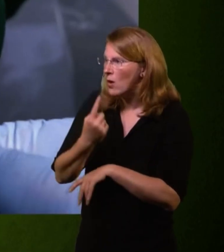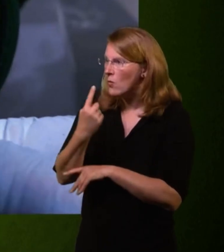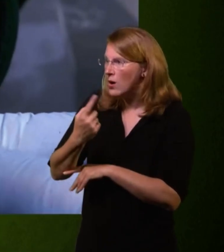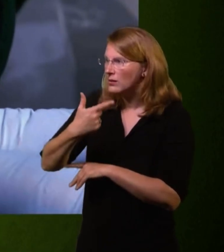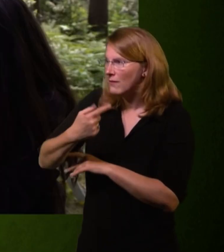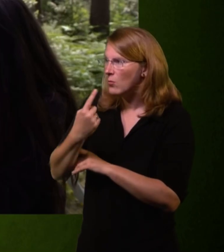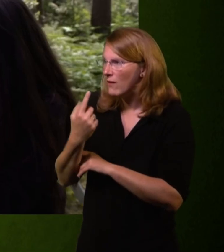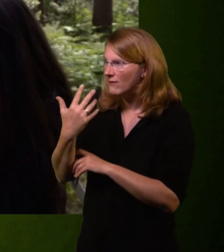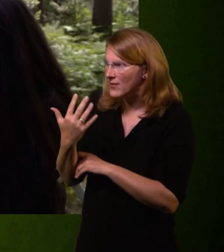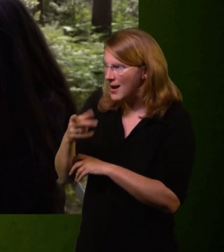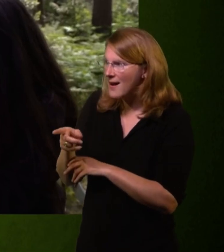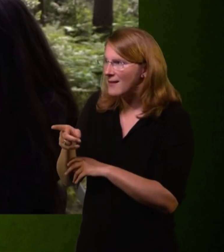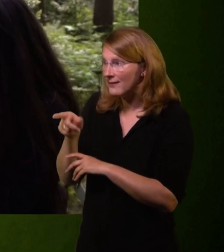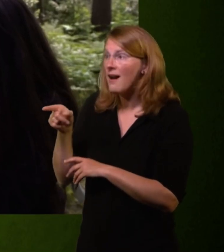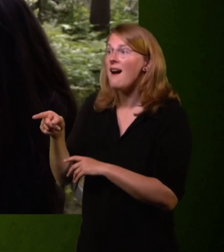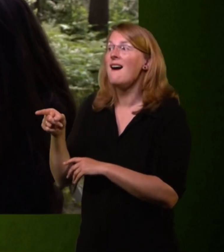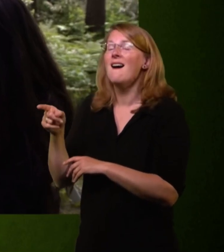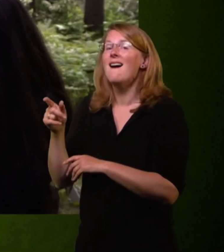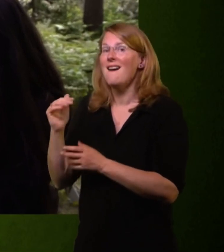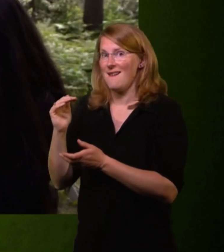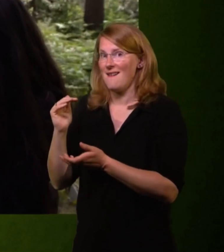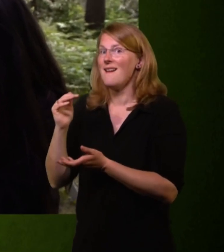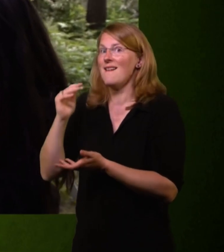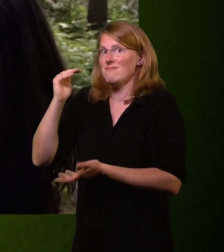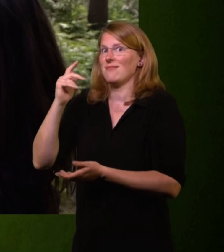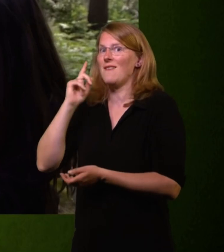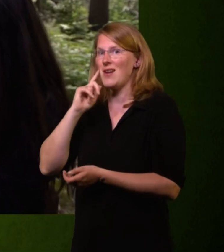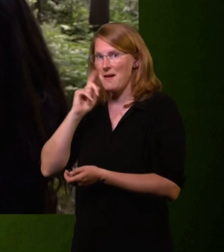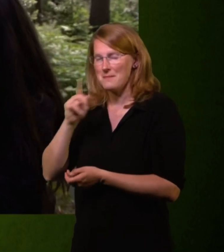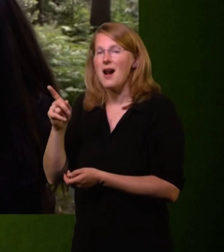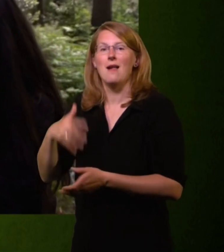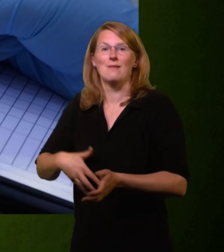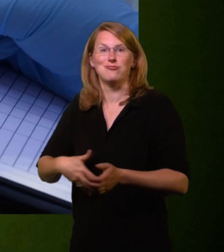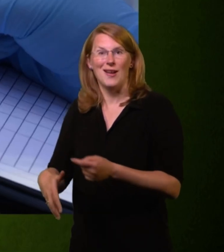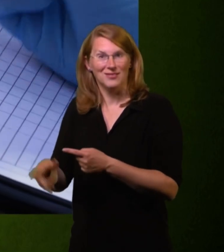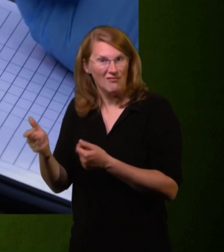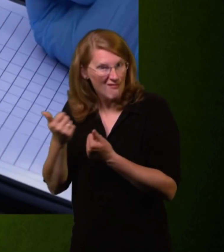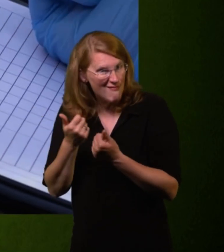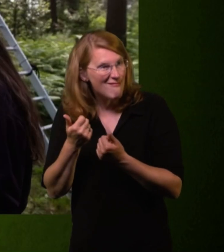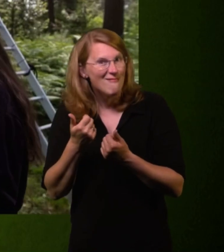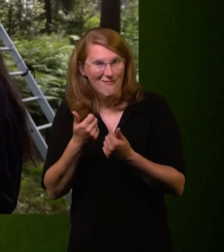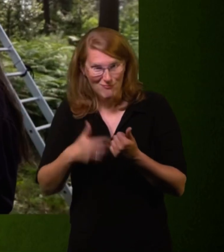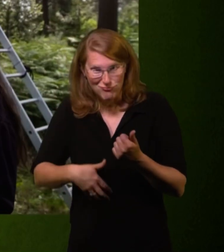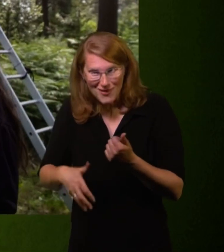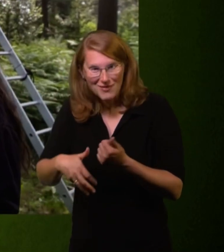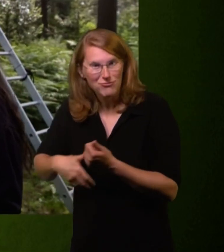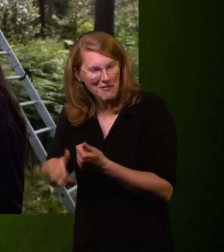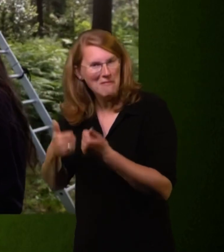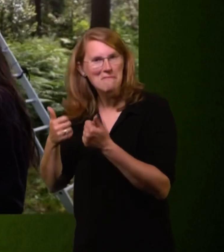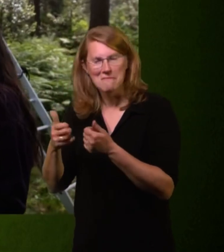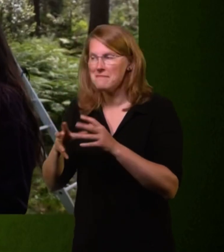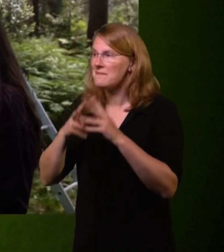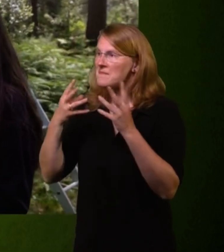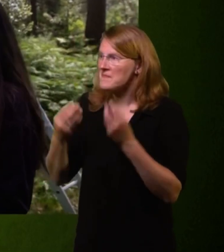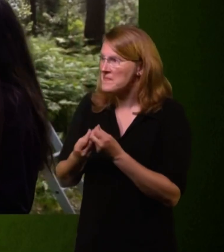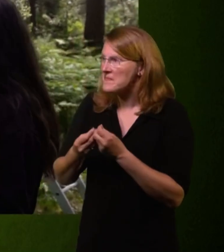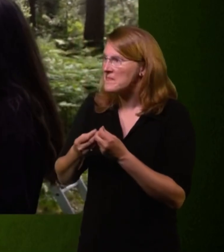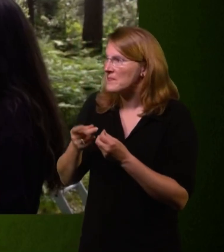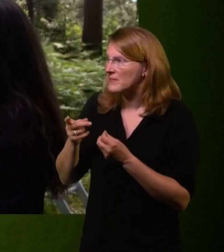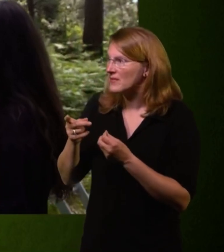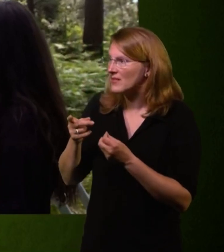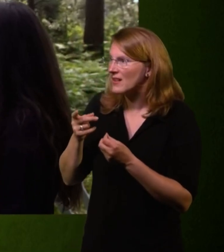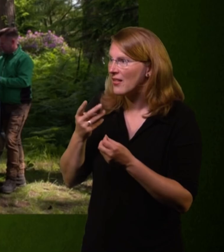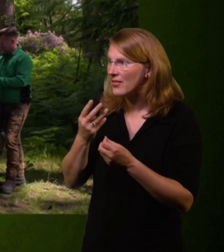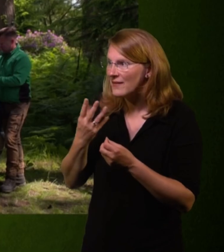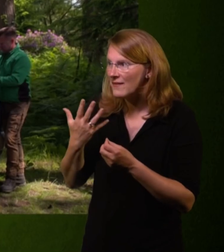11715. It's yet another adult female that's pregnant. God, it's good, isn't it? Brilliant. That's 35 in total.